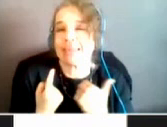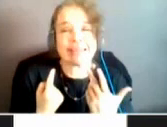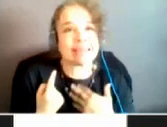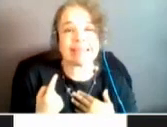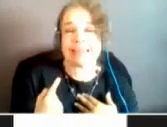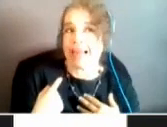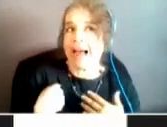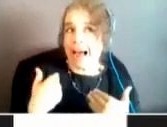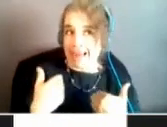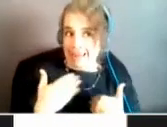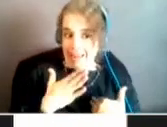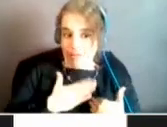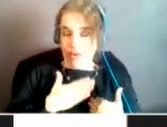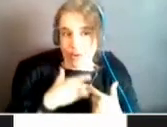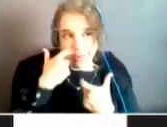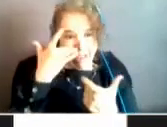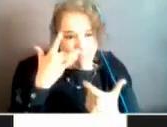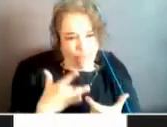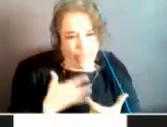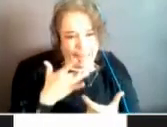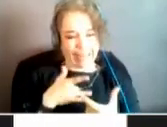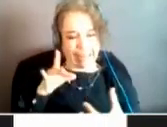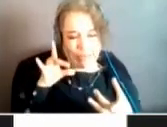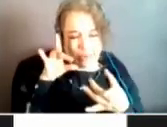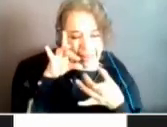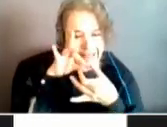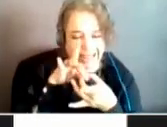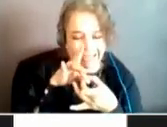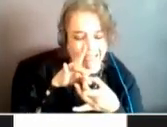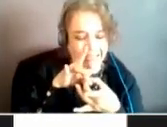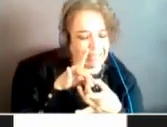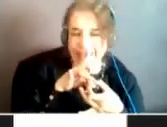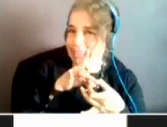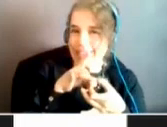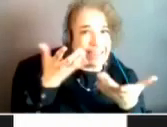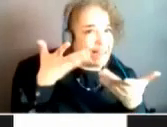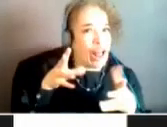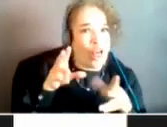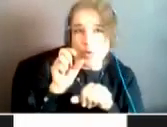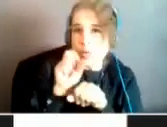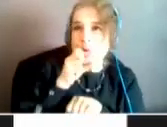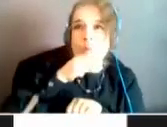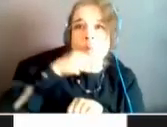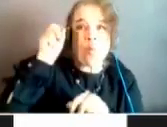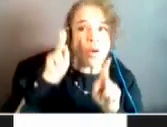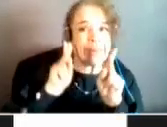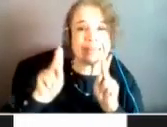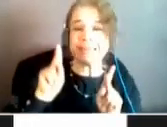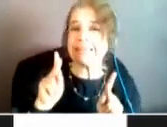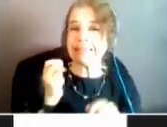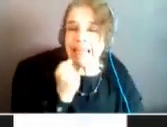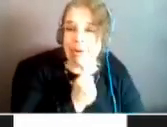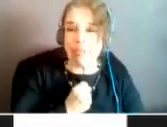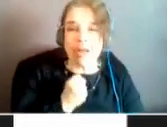I have to look at my feelings about this. He said, I don't want to work with older people. And he said, I'm starting